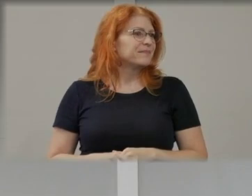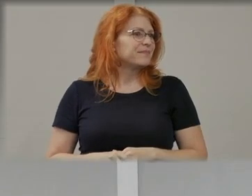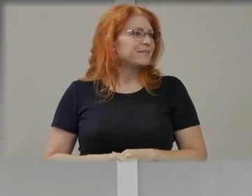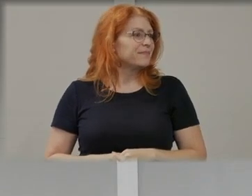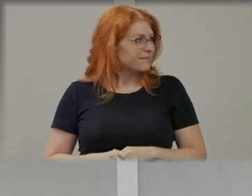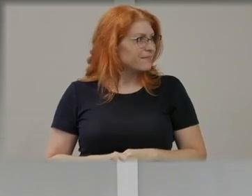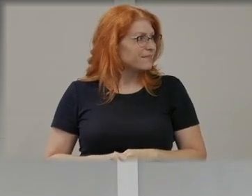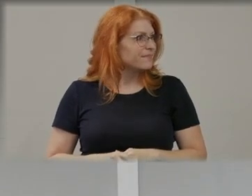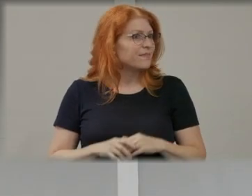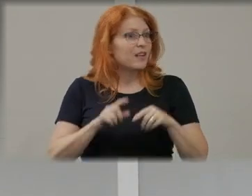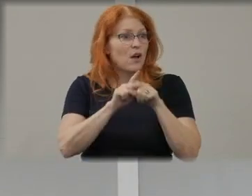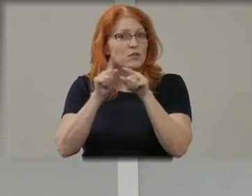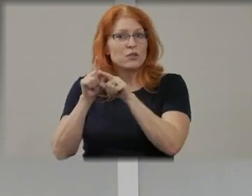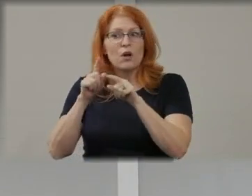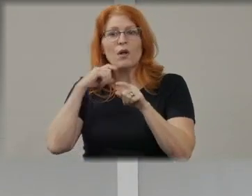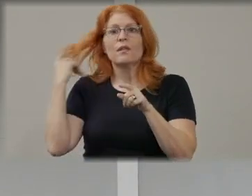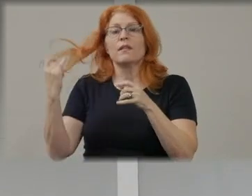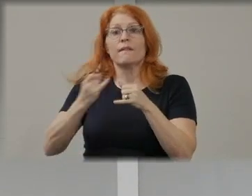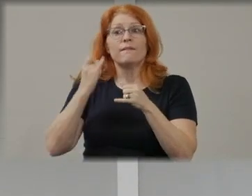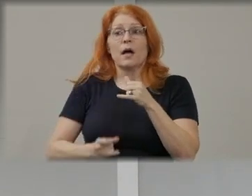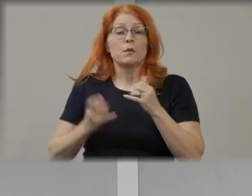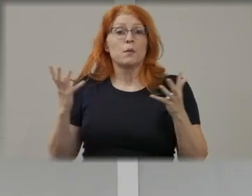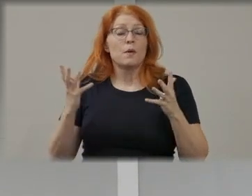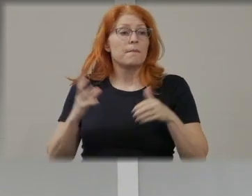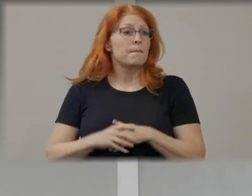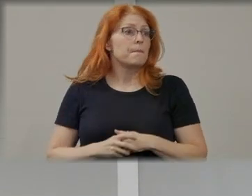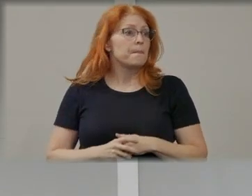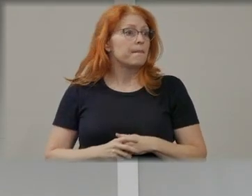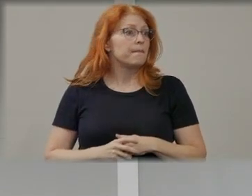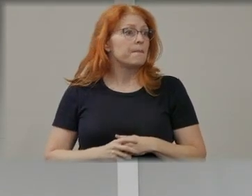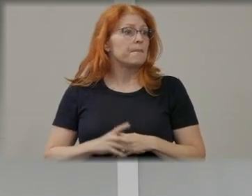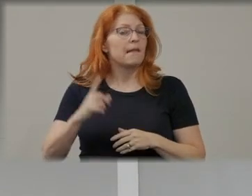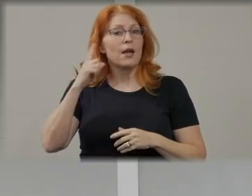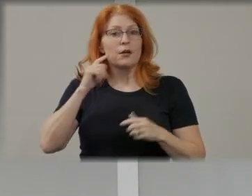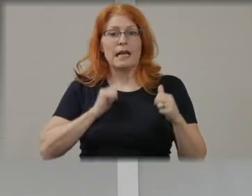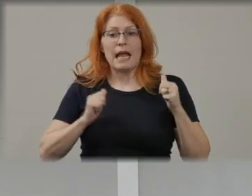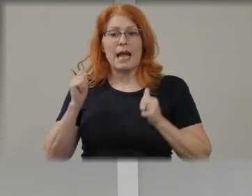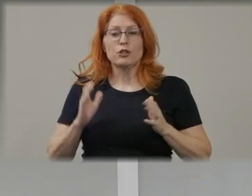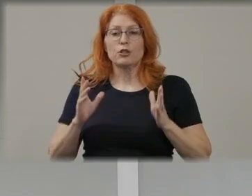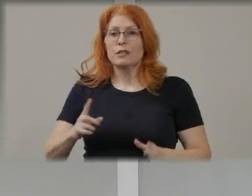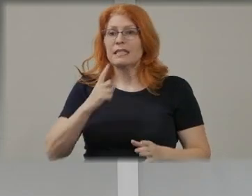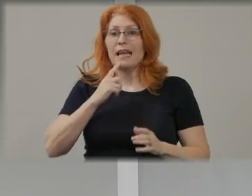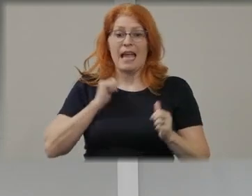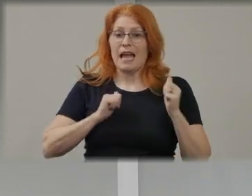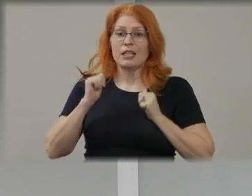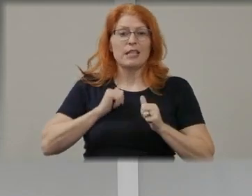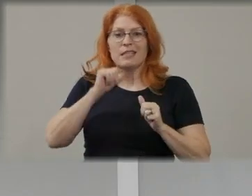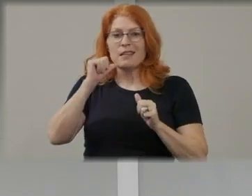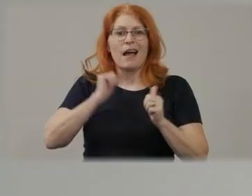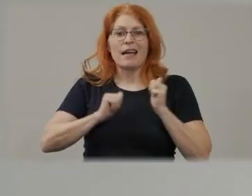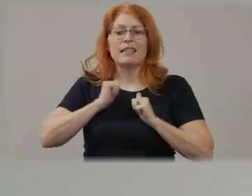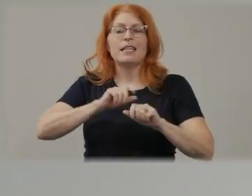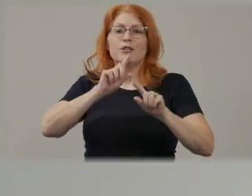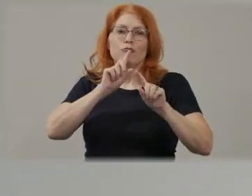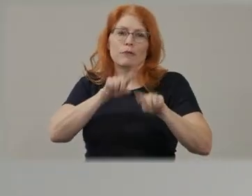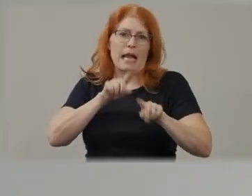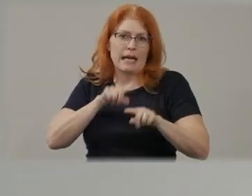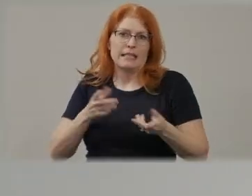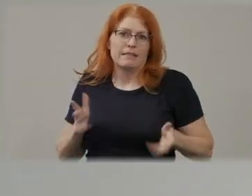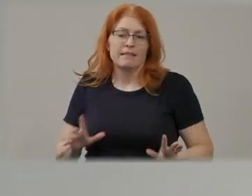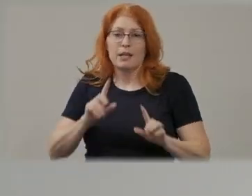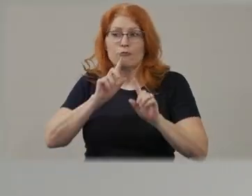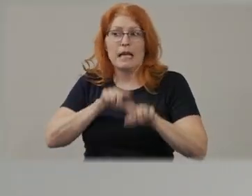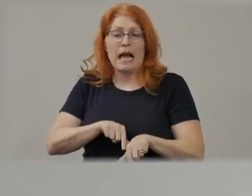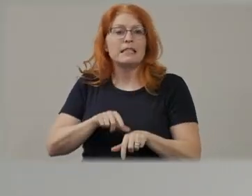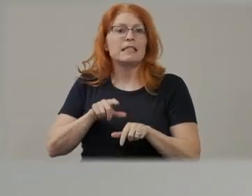And also, the final thing, I heard an actor once say that acting isn't acting, it's reacting. And I think